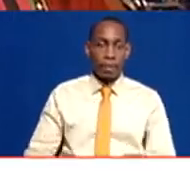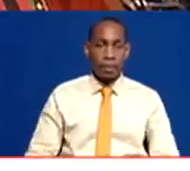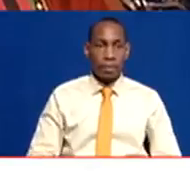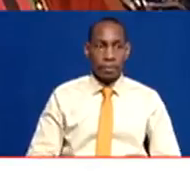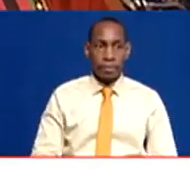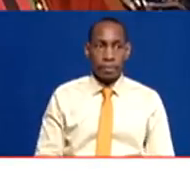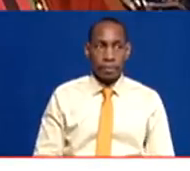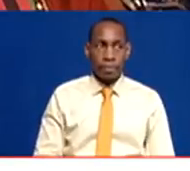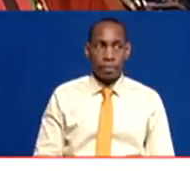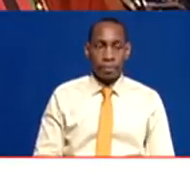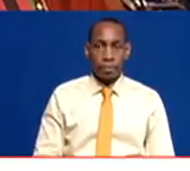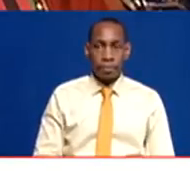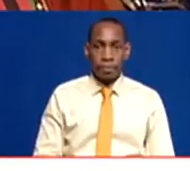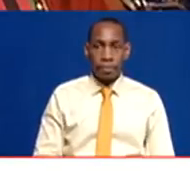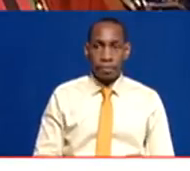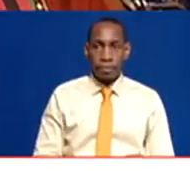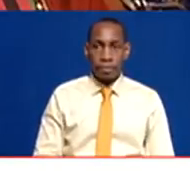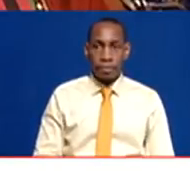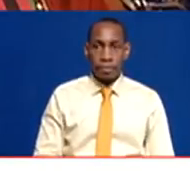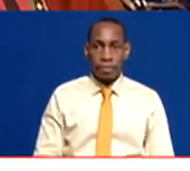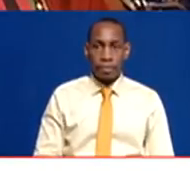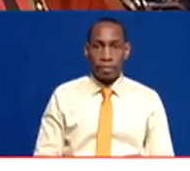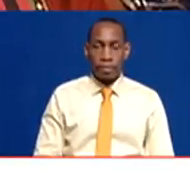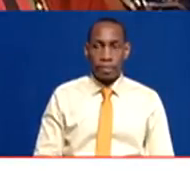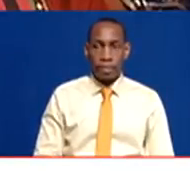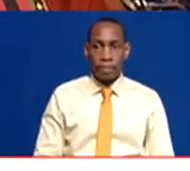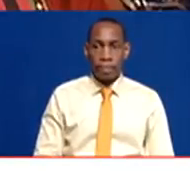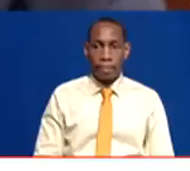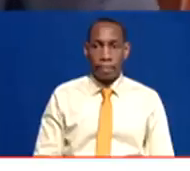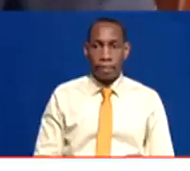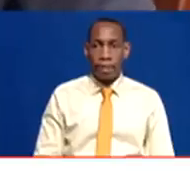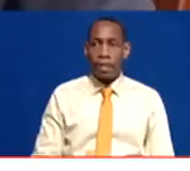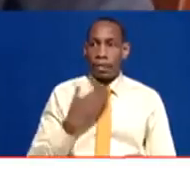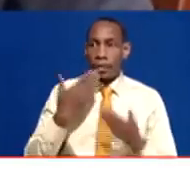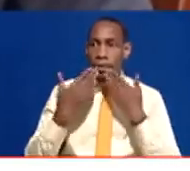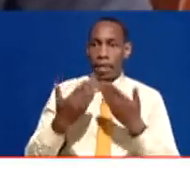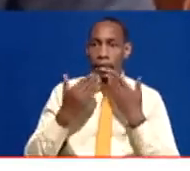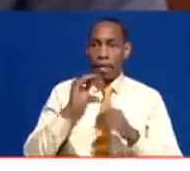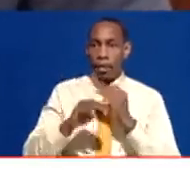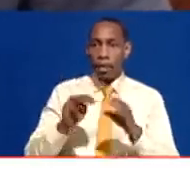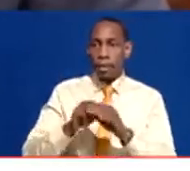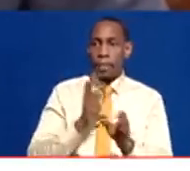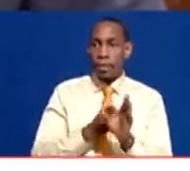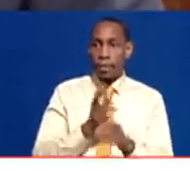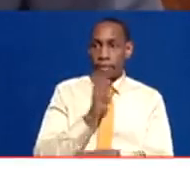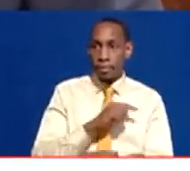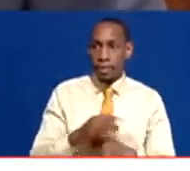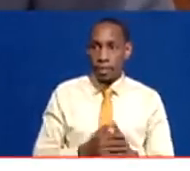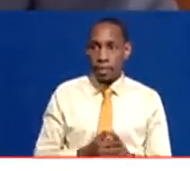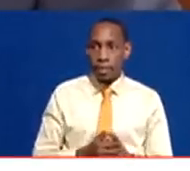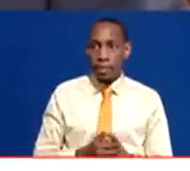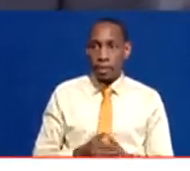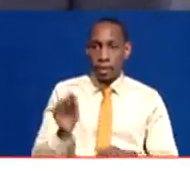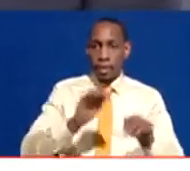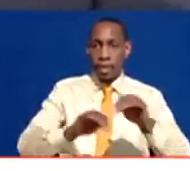Assembly. Secondly, I want to thank all the members who have participated in this